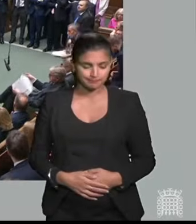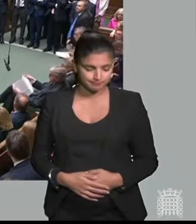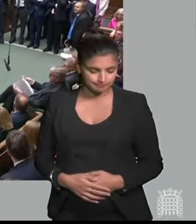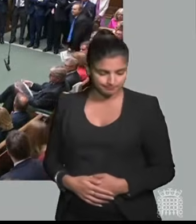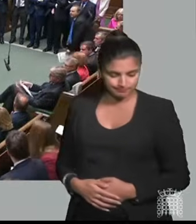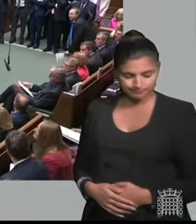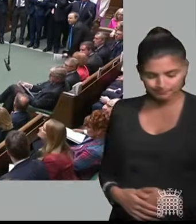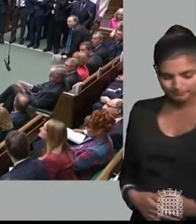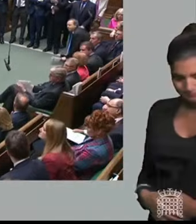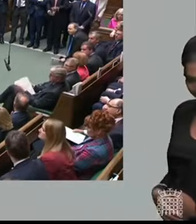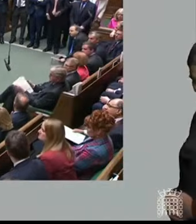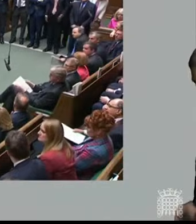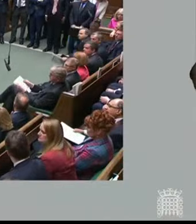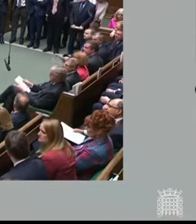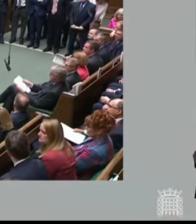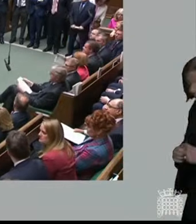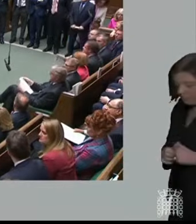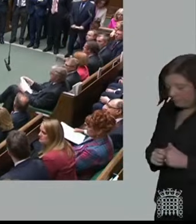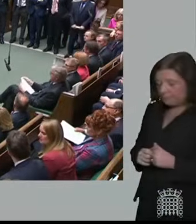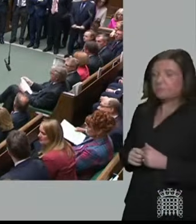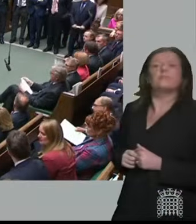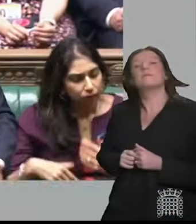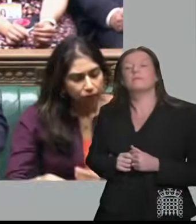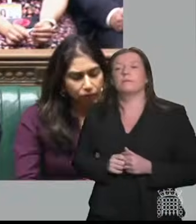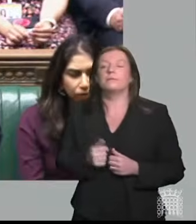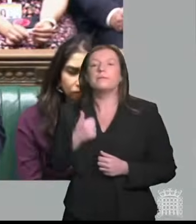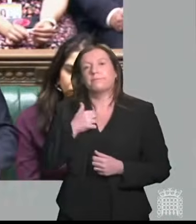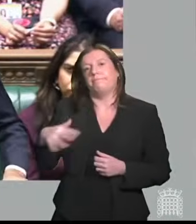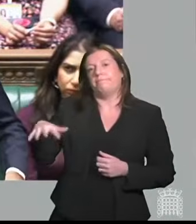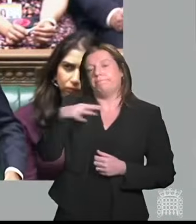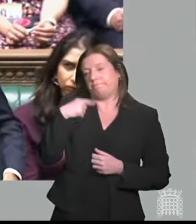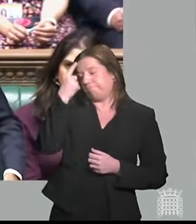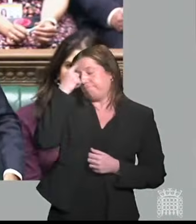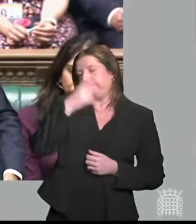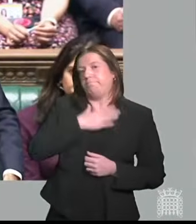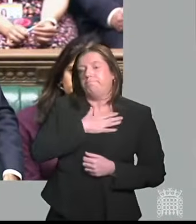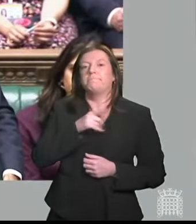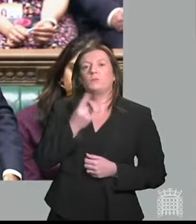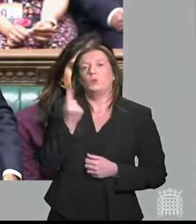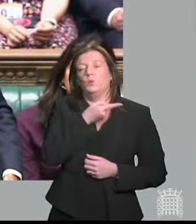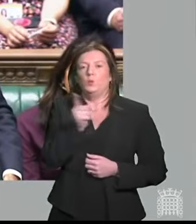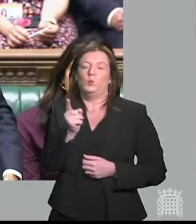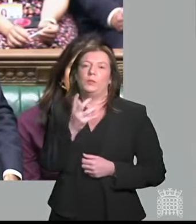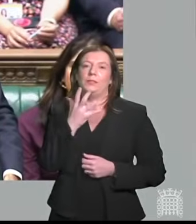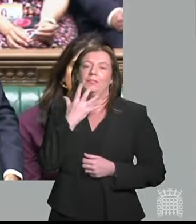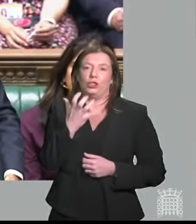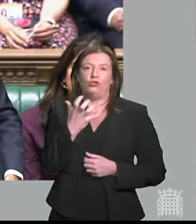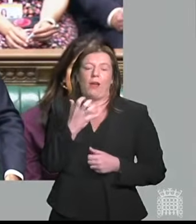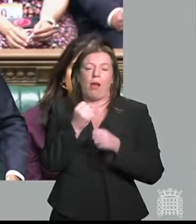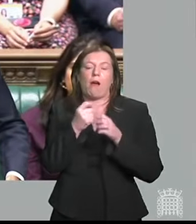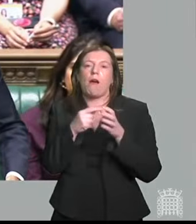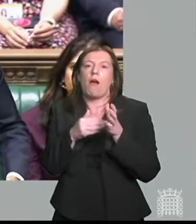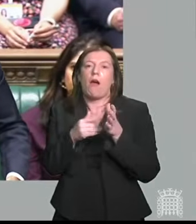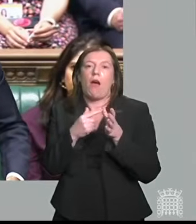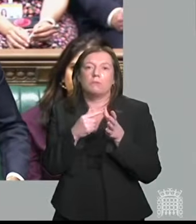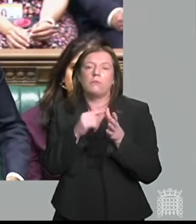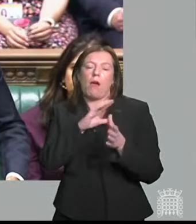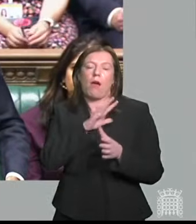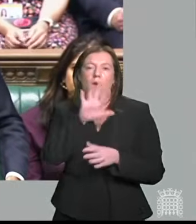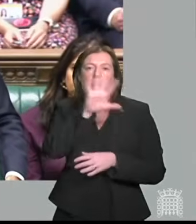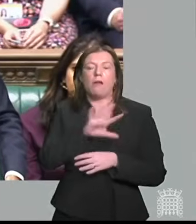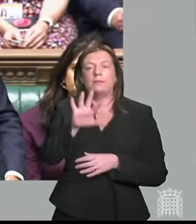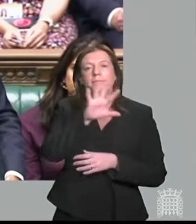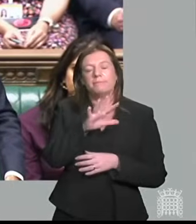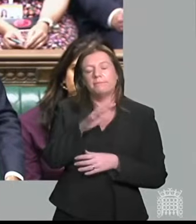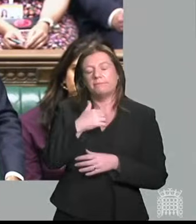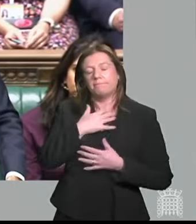the thoughts of everyone in this House will be with those families affected by what is happening in Israel and in Gaza, and I can give the honourable